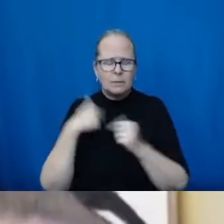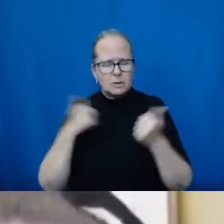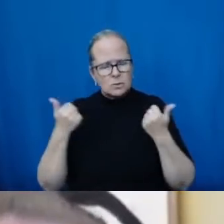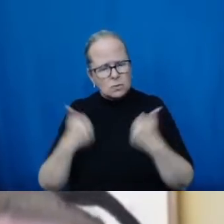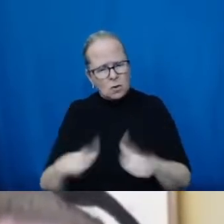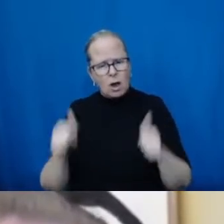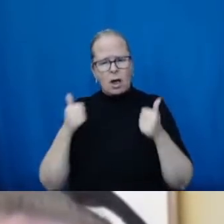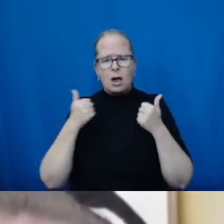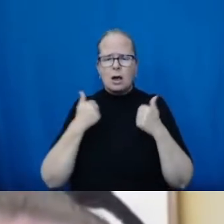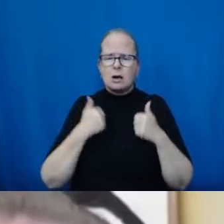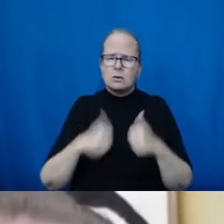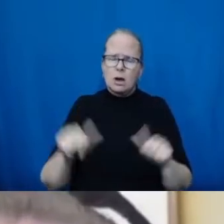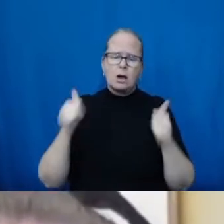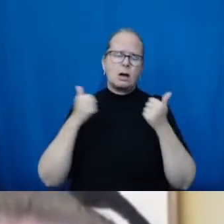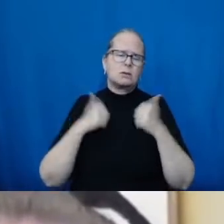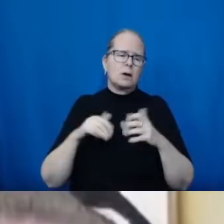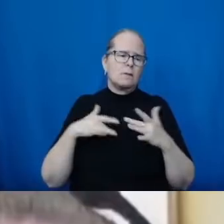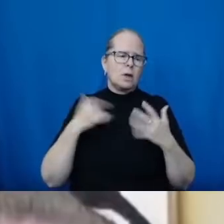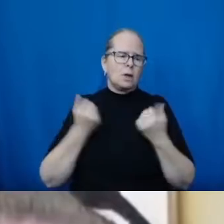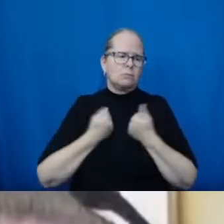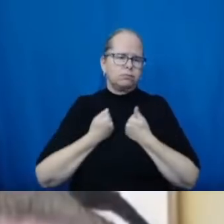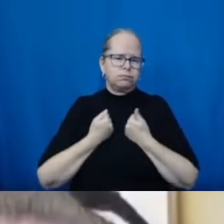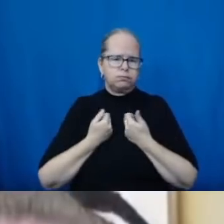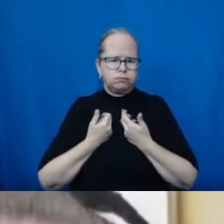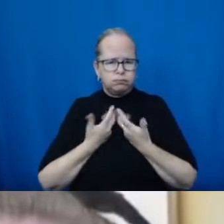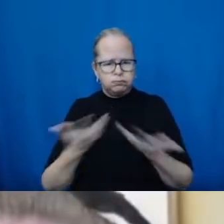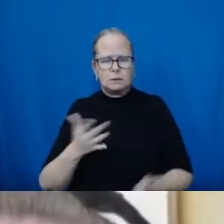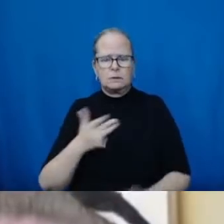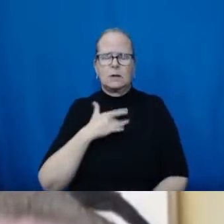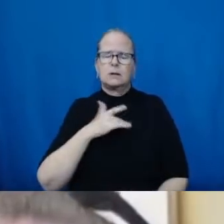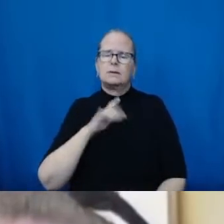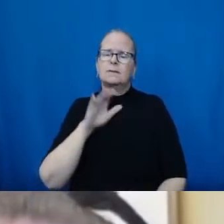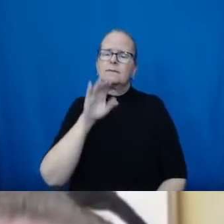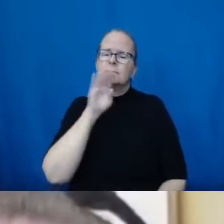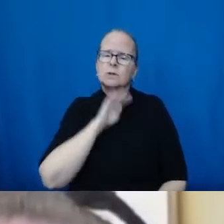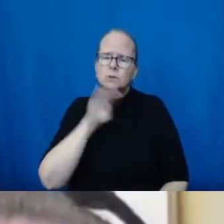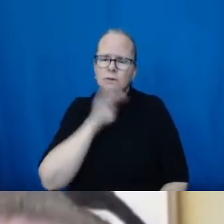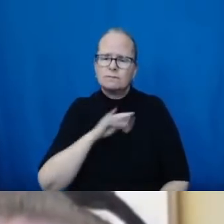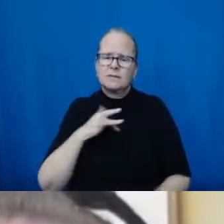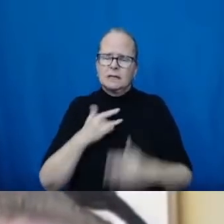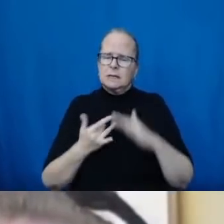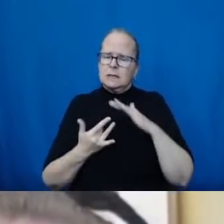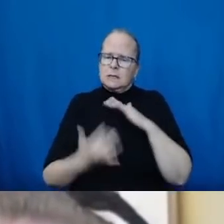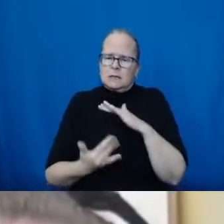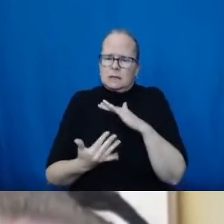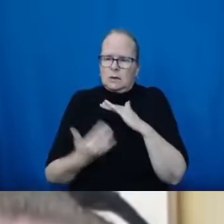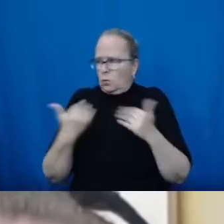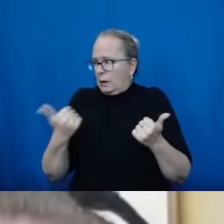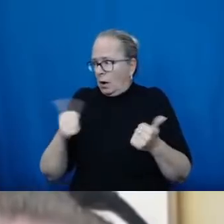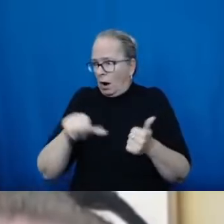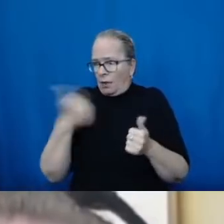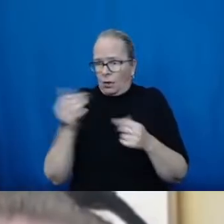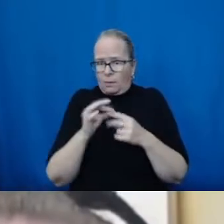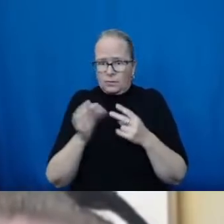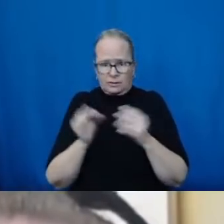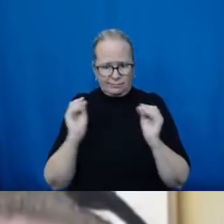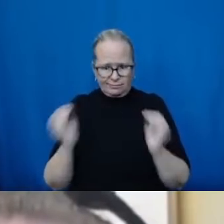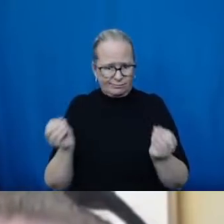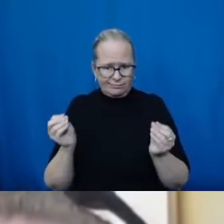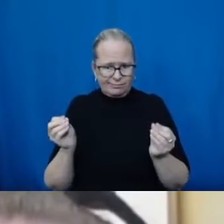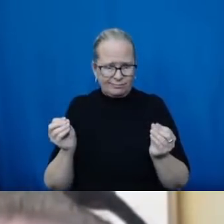There's just no alternative at this point. Before I bring on our next panelist, from